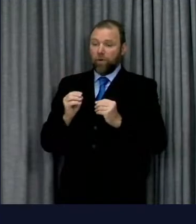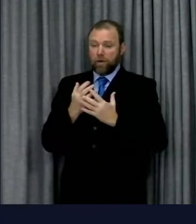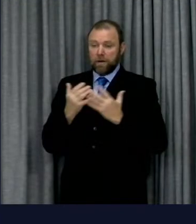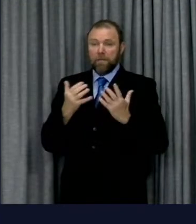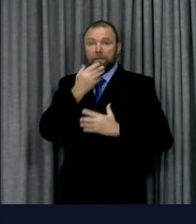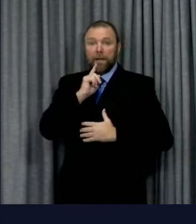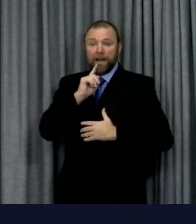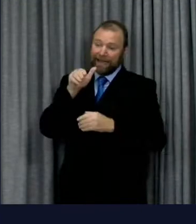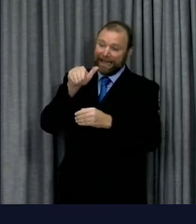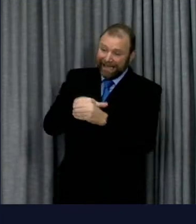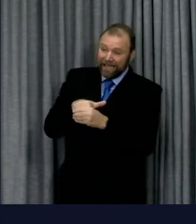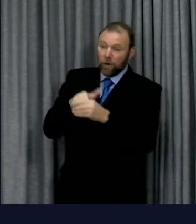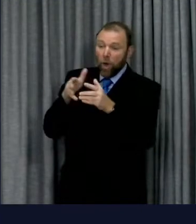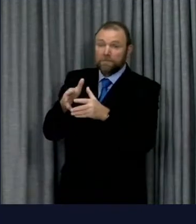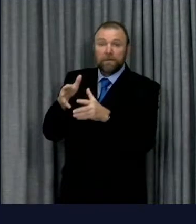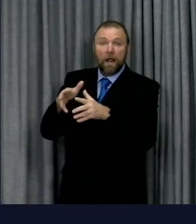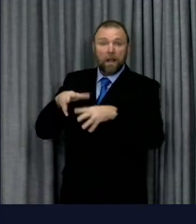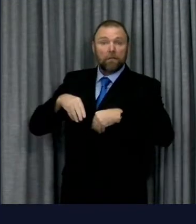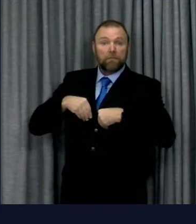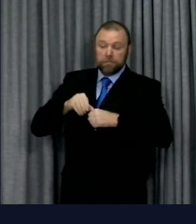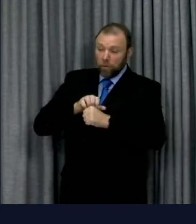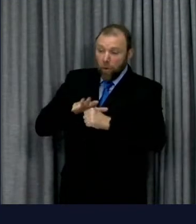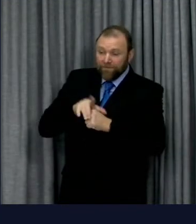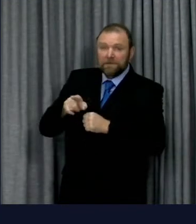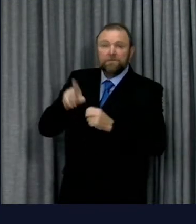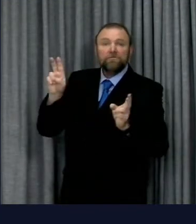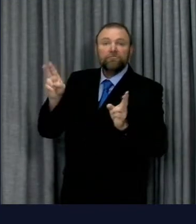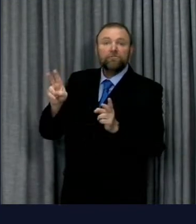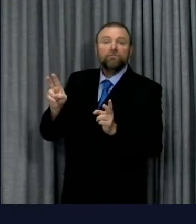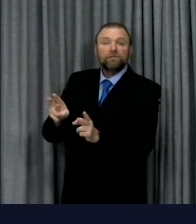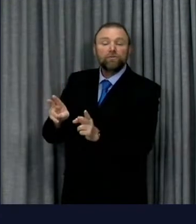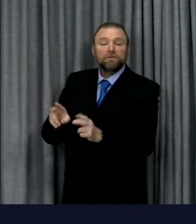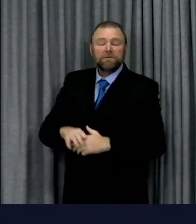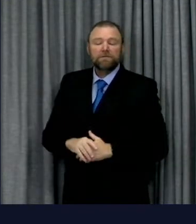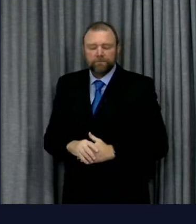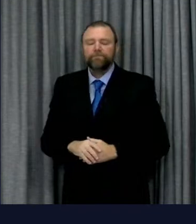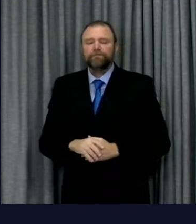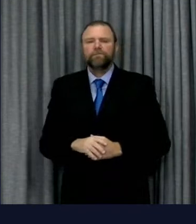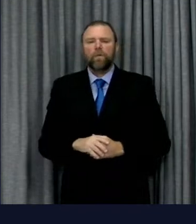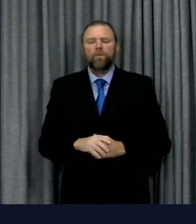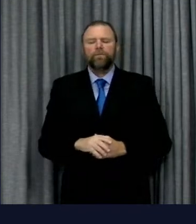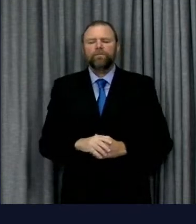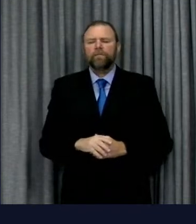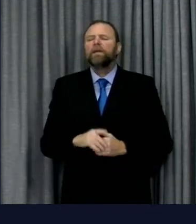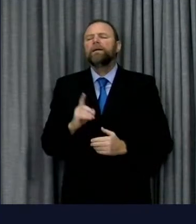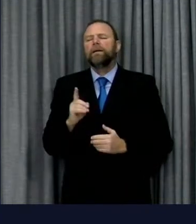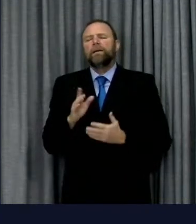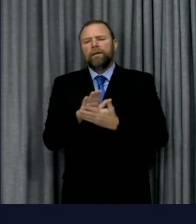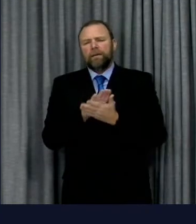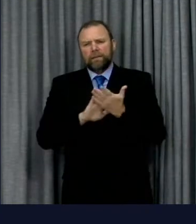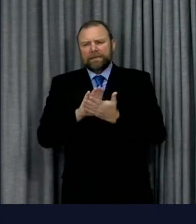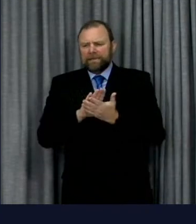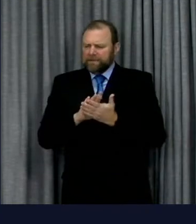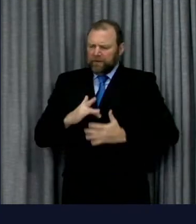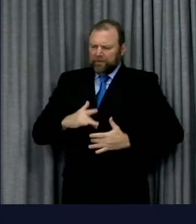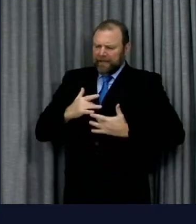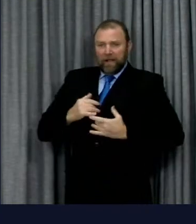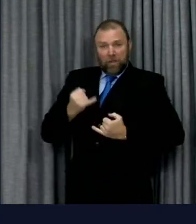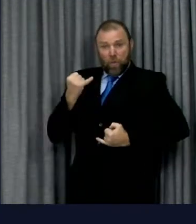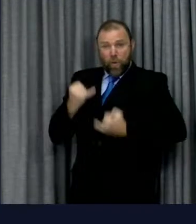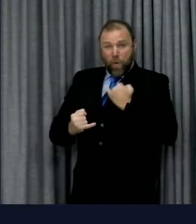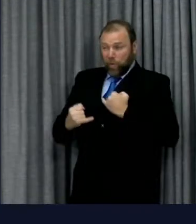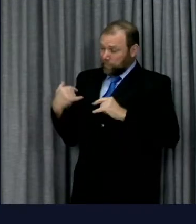patients suffering from coronavirus in our hospitals. But while we are over the worst, we are by